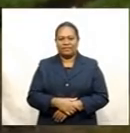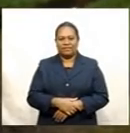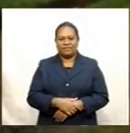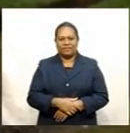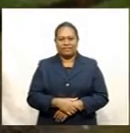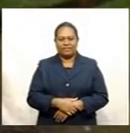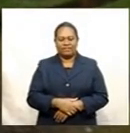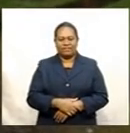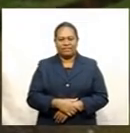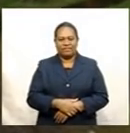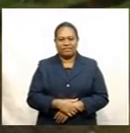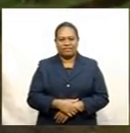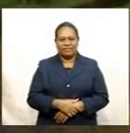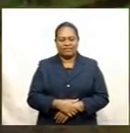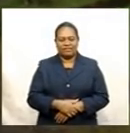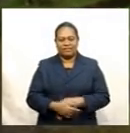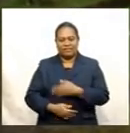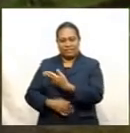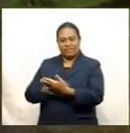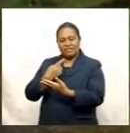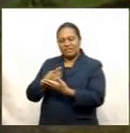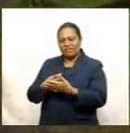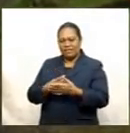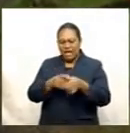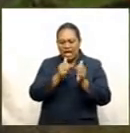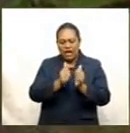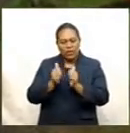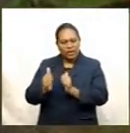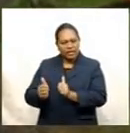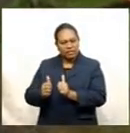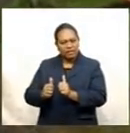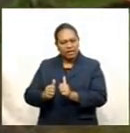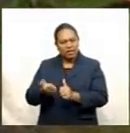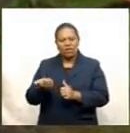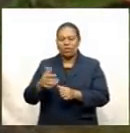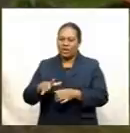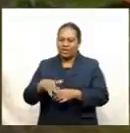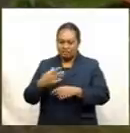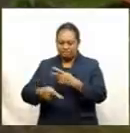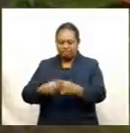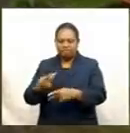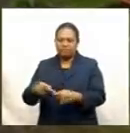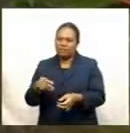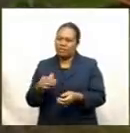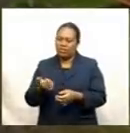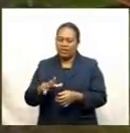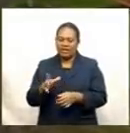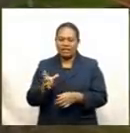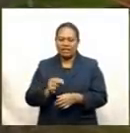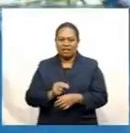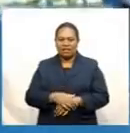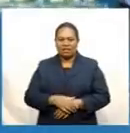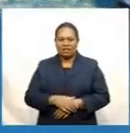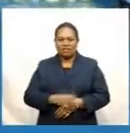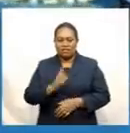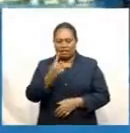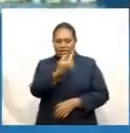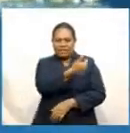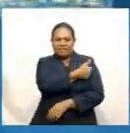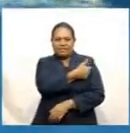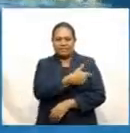We've made this arrangement, so we made the arrangement first for the first jab, and